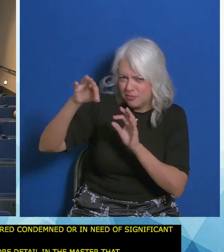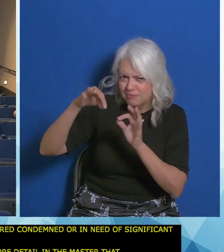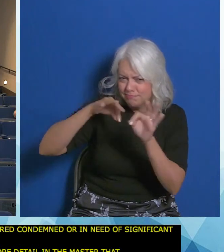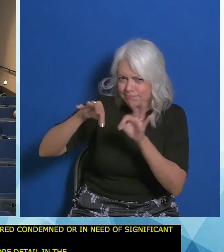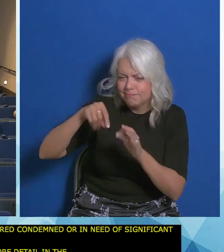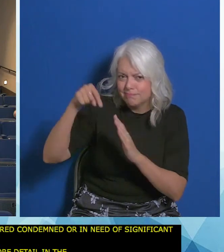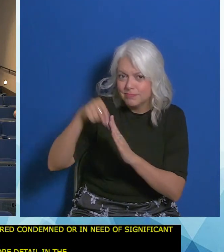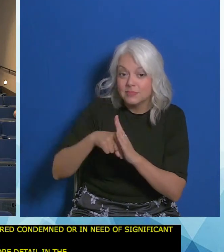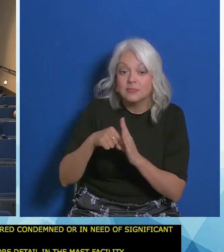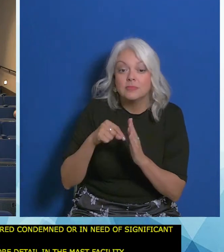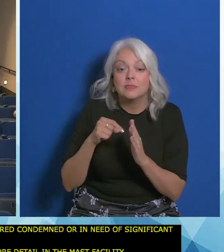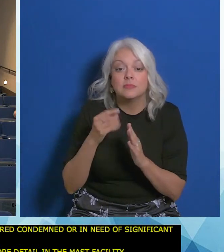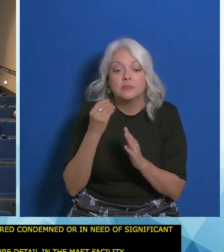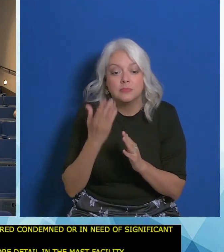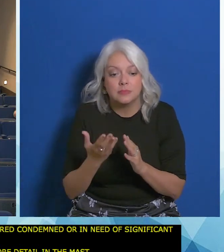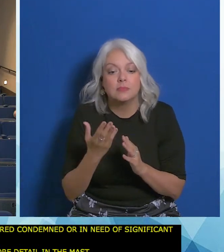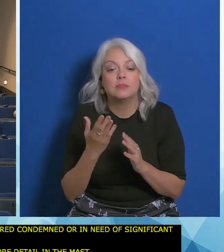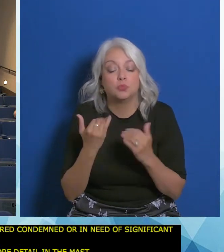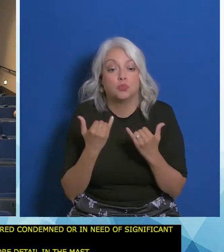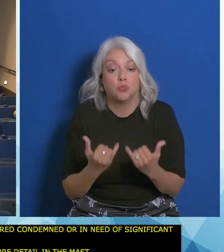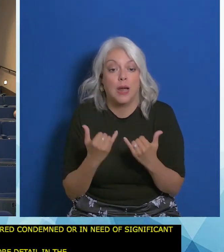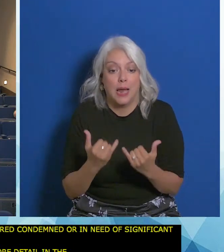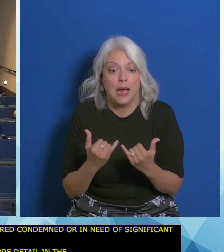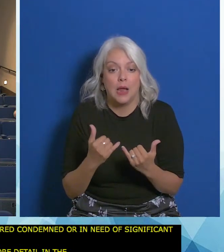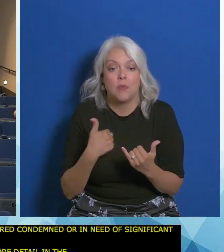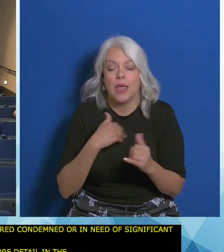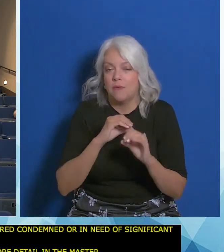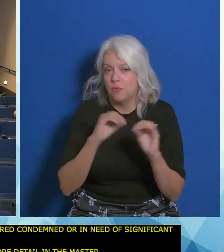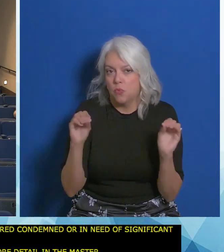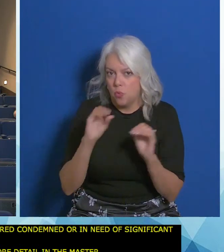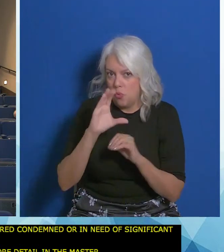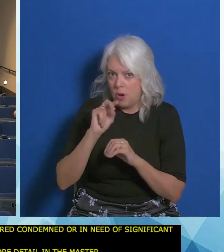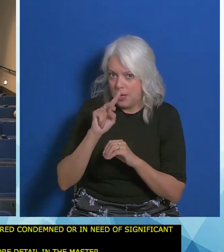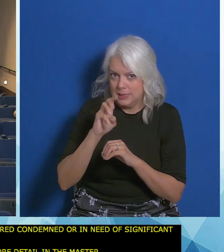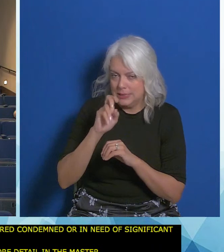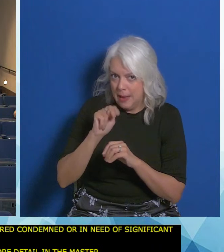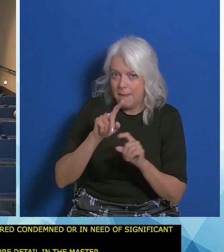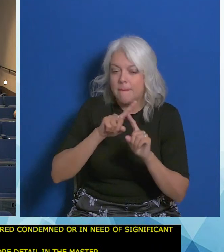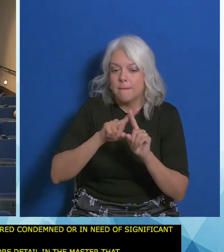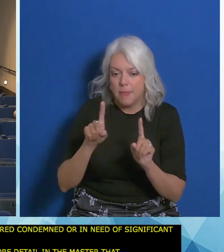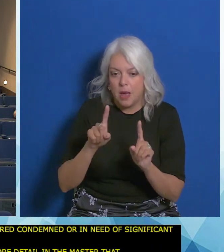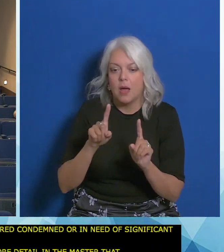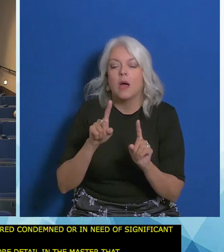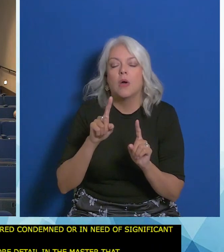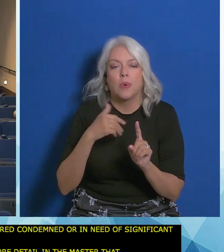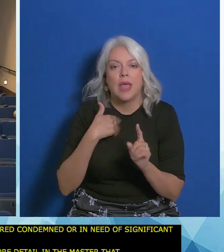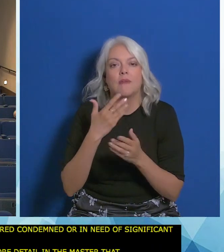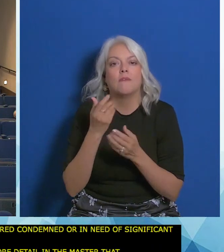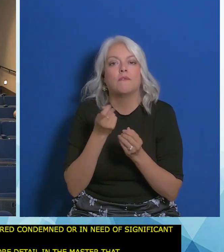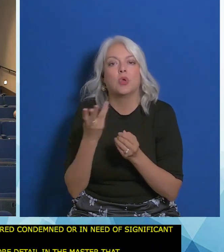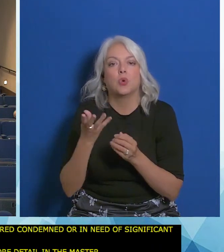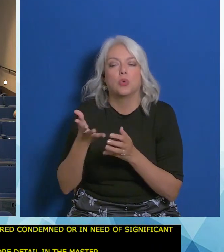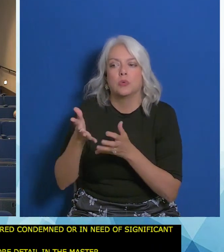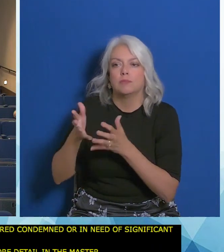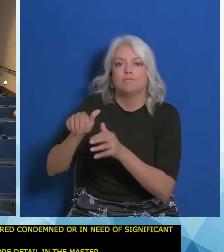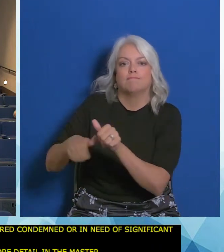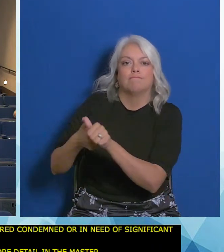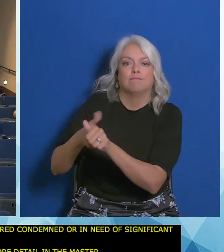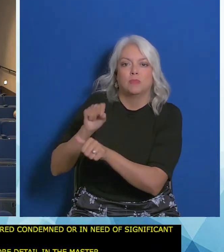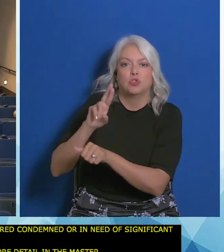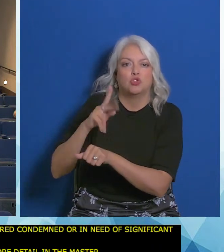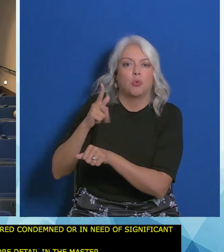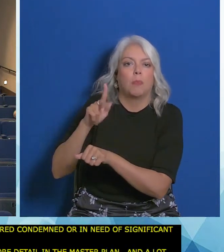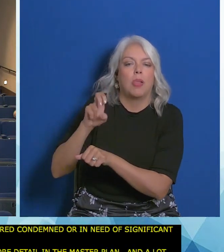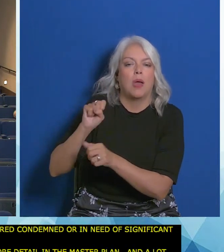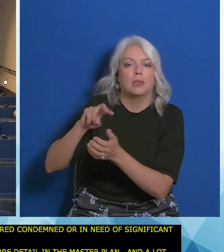are condemned. We do have quite a few surplus buildings that would definitely need a lot of maintenance or repair in